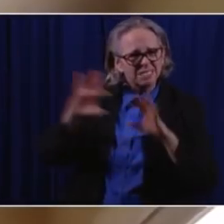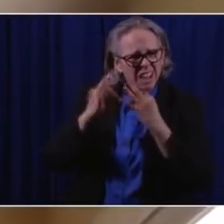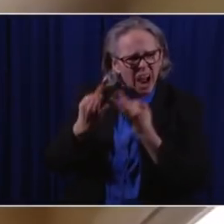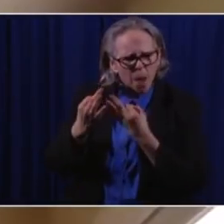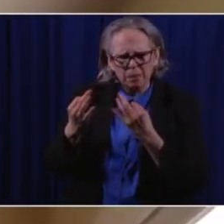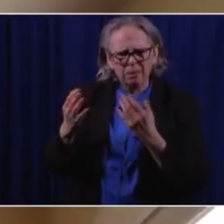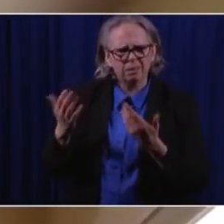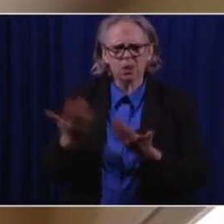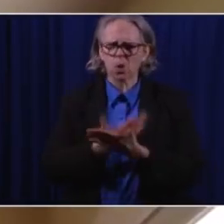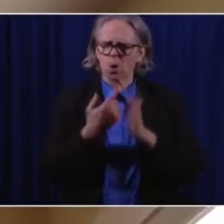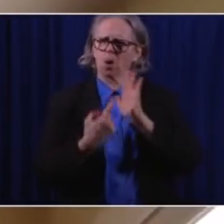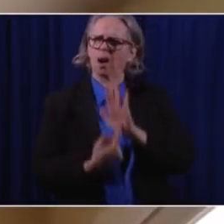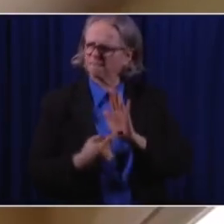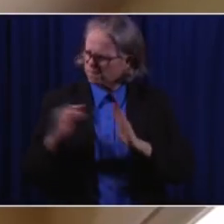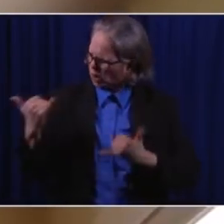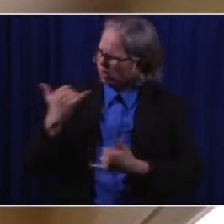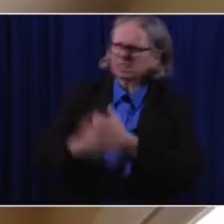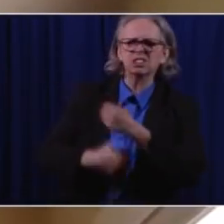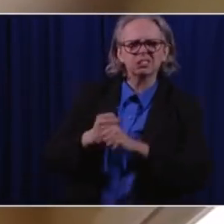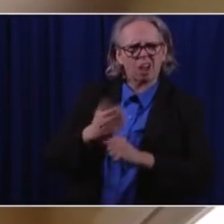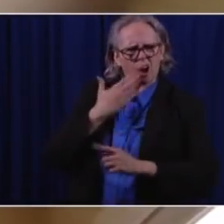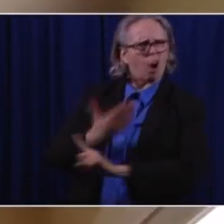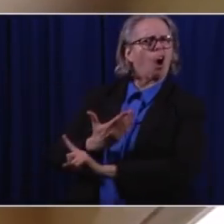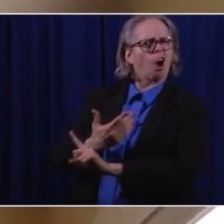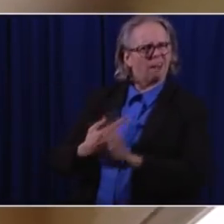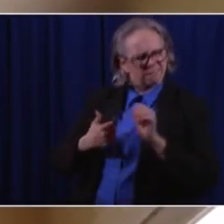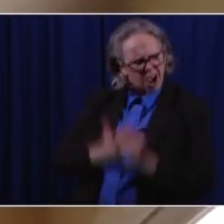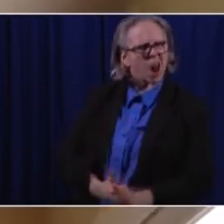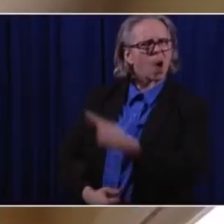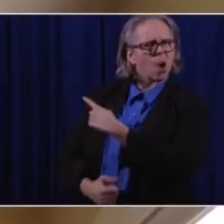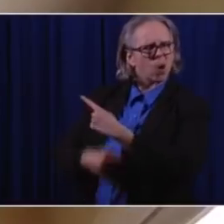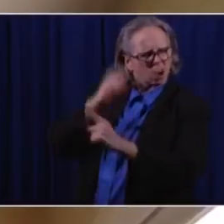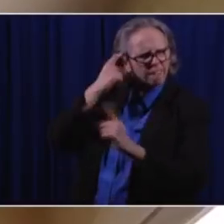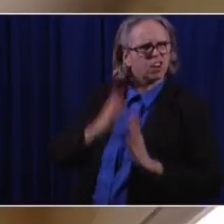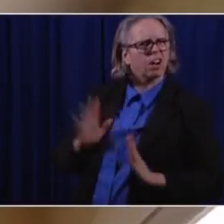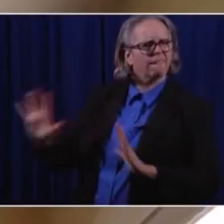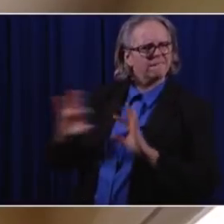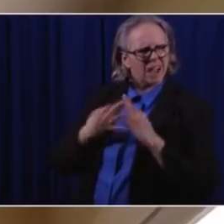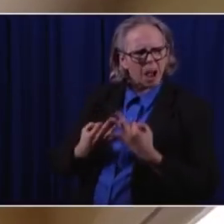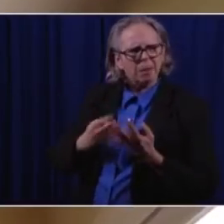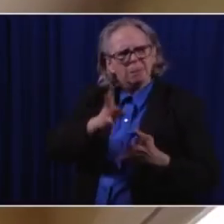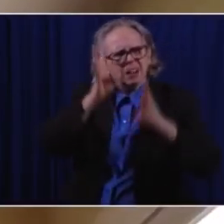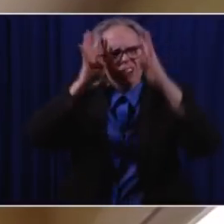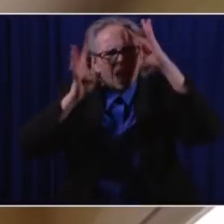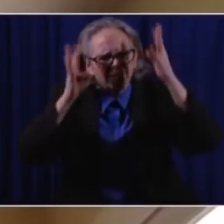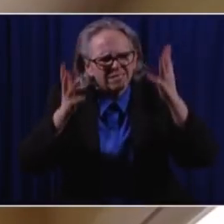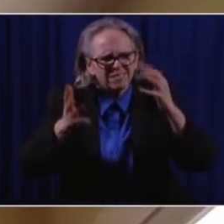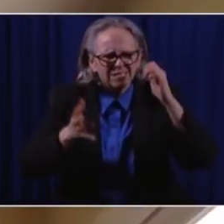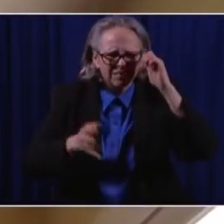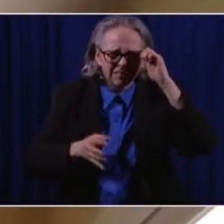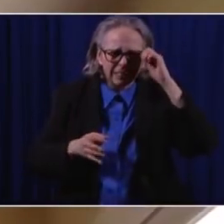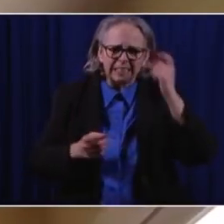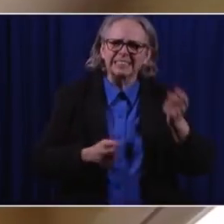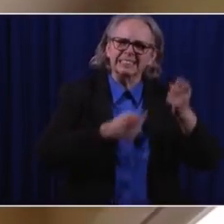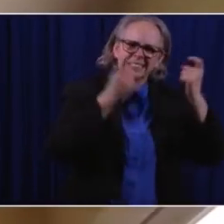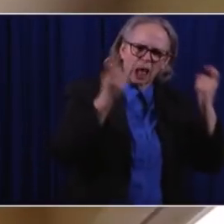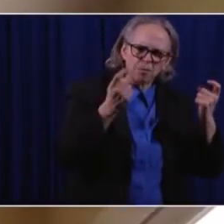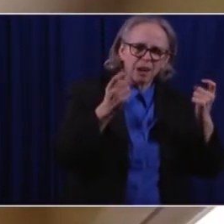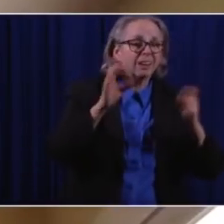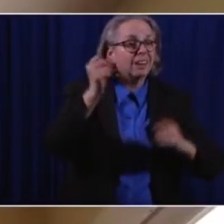your fingertips to protect your families and your communities. Right now, there really is no other